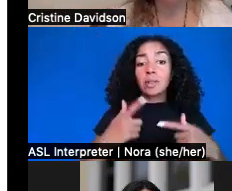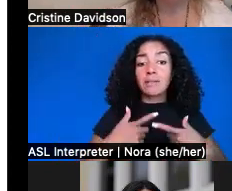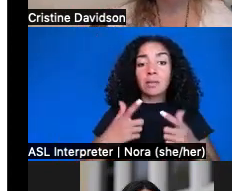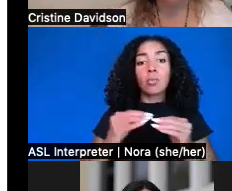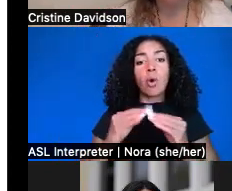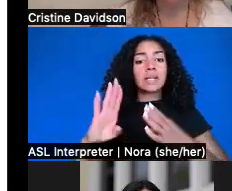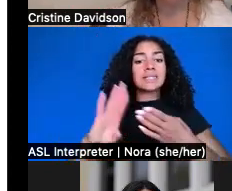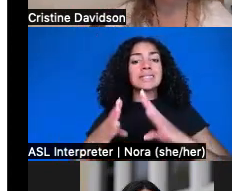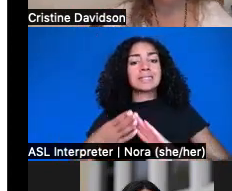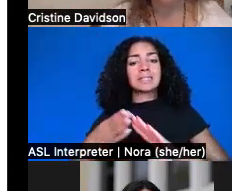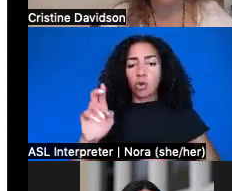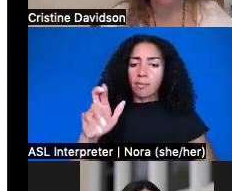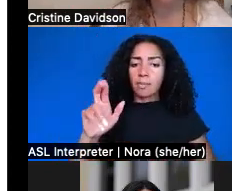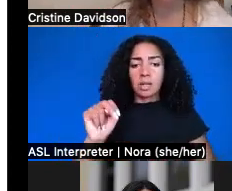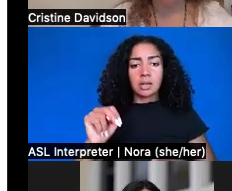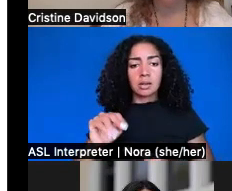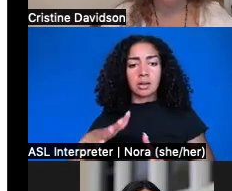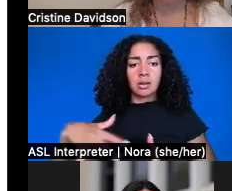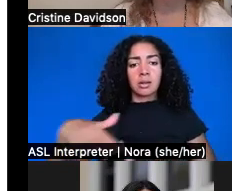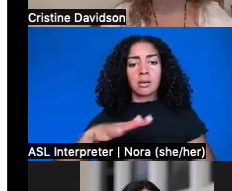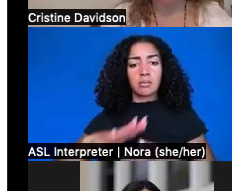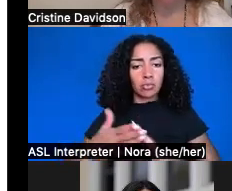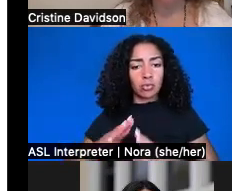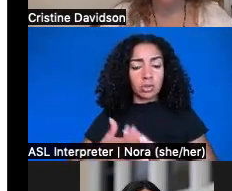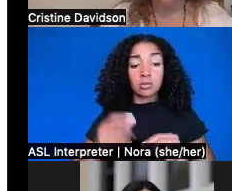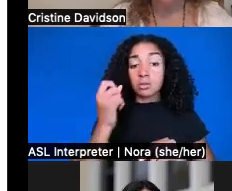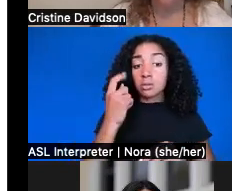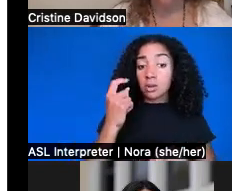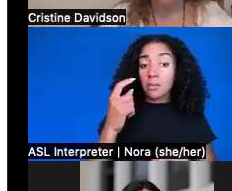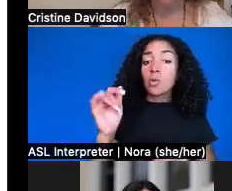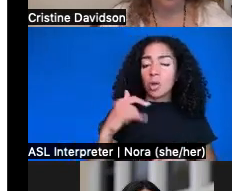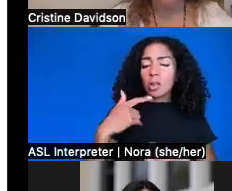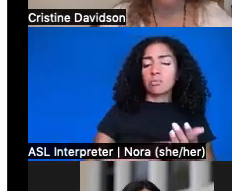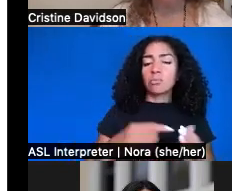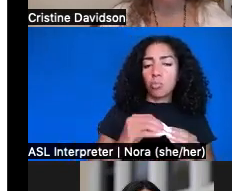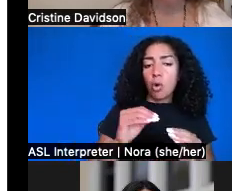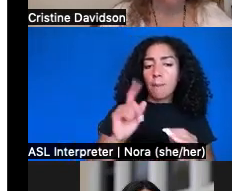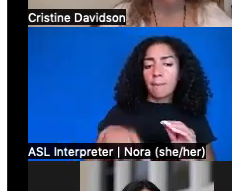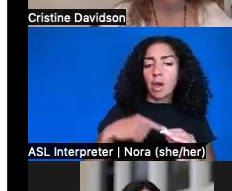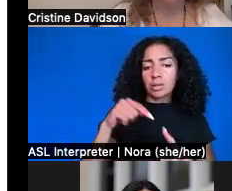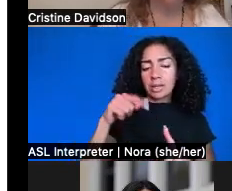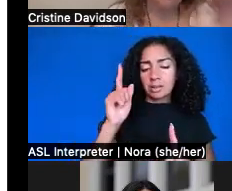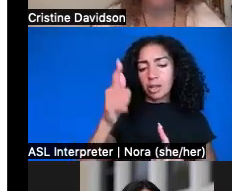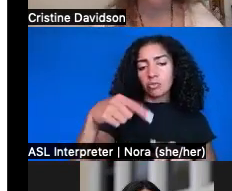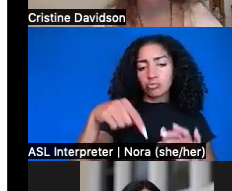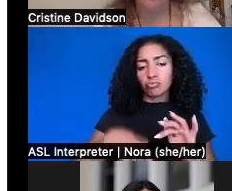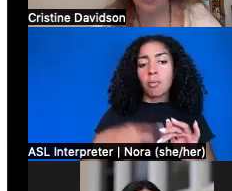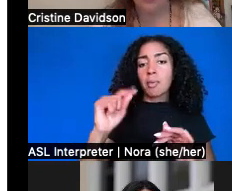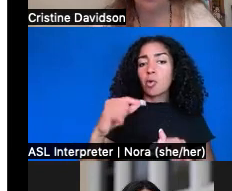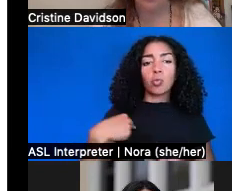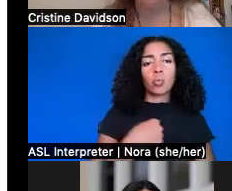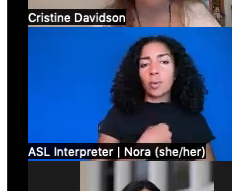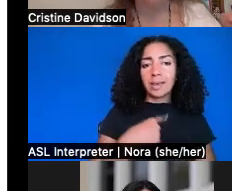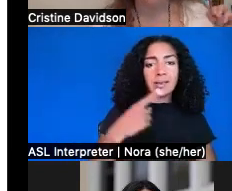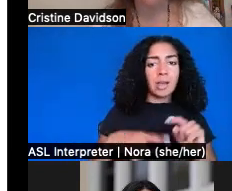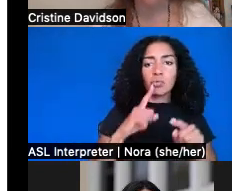or very limited jurisdiction over non-Native offenders. So non-Natives know that we can't do anything